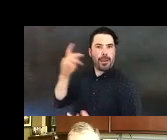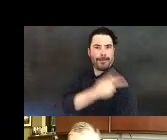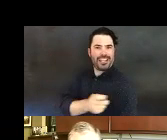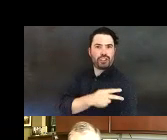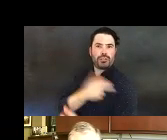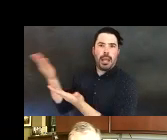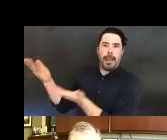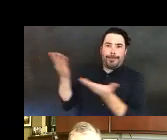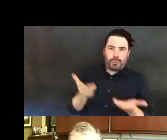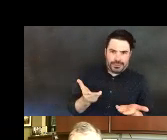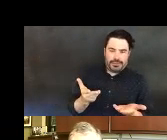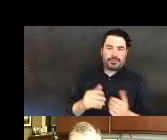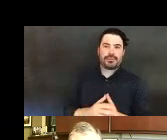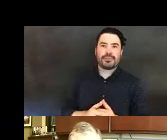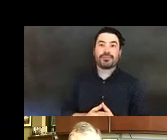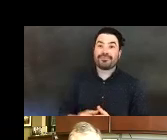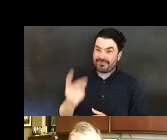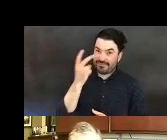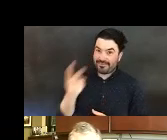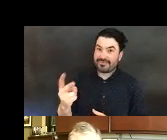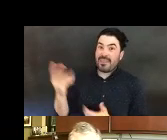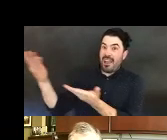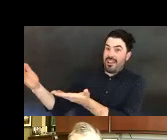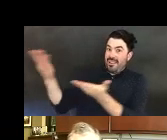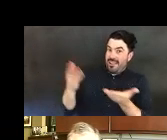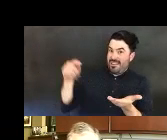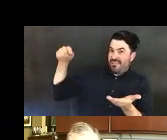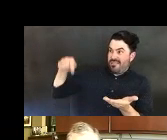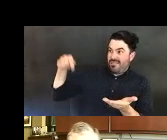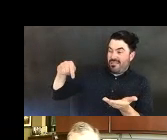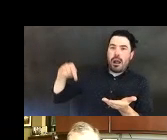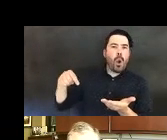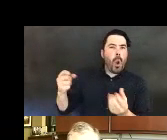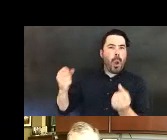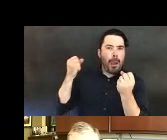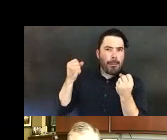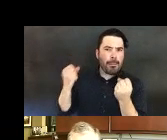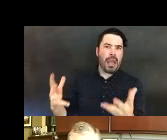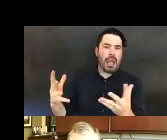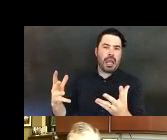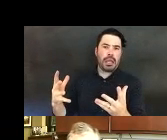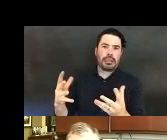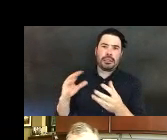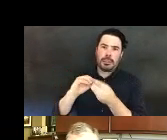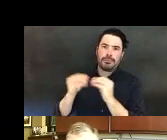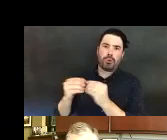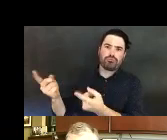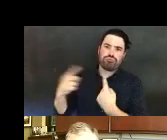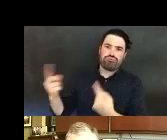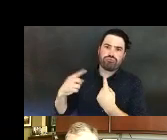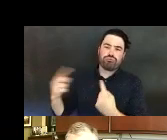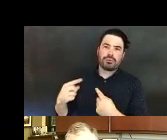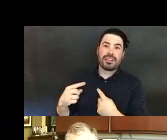hospitals. And you can see that the transfer population played a large role in the number of patients that we were admitting. That's tapered off, and as I